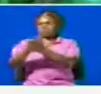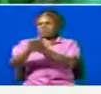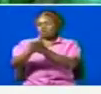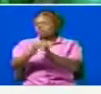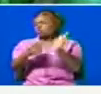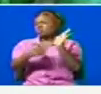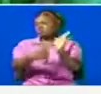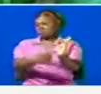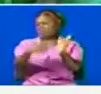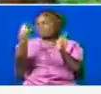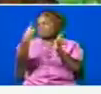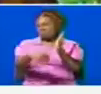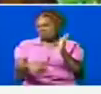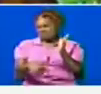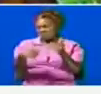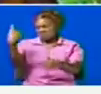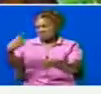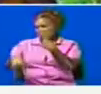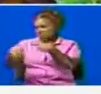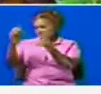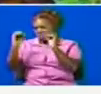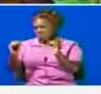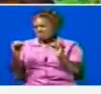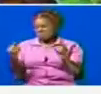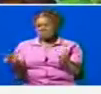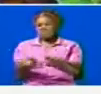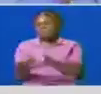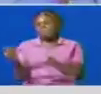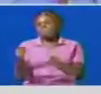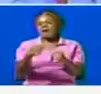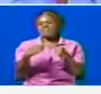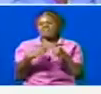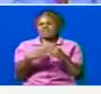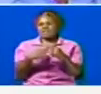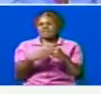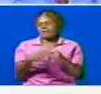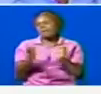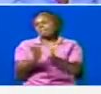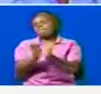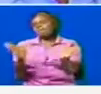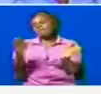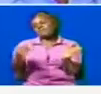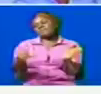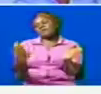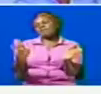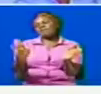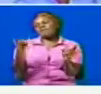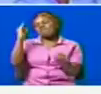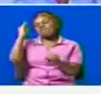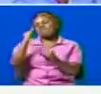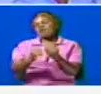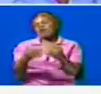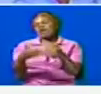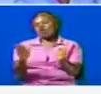an indication that they did not win the election even on the August 8th. The citizens have finally opened